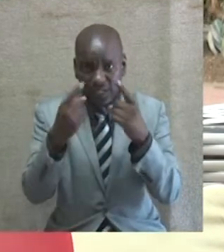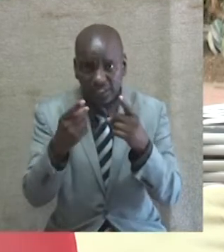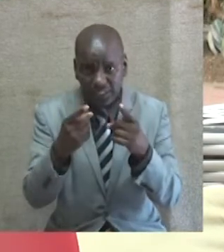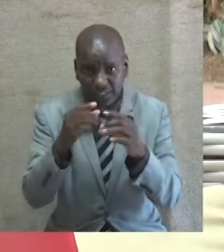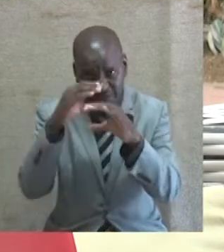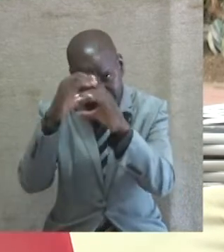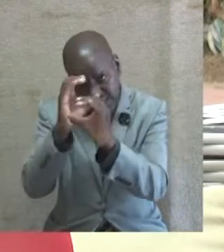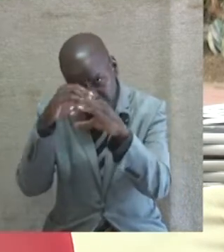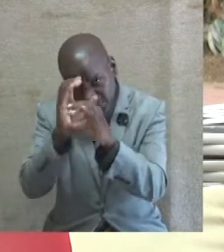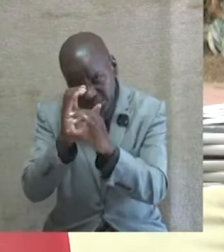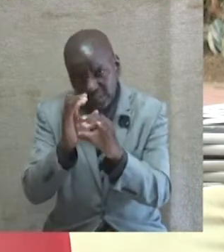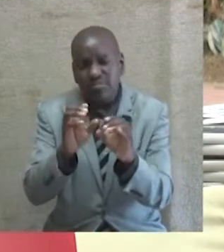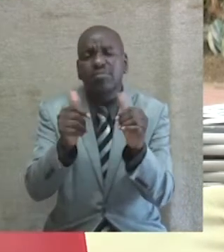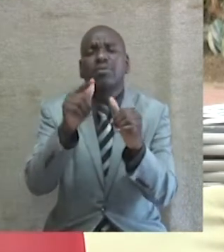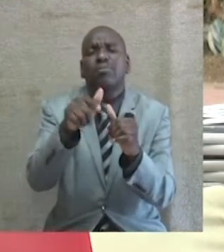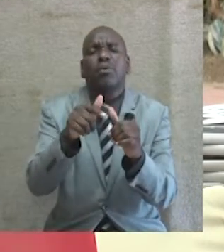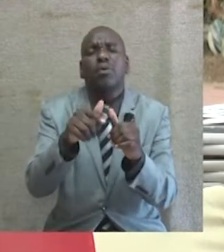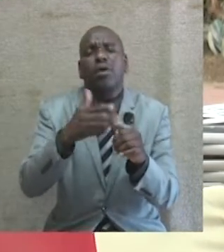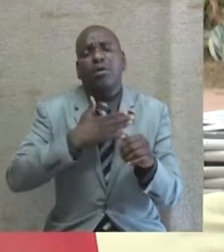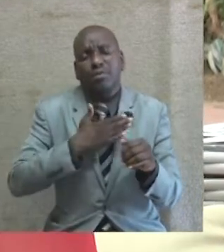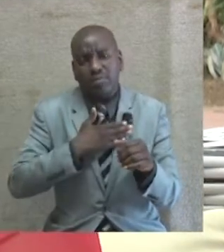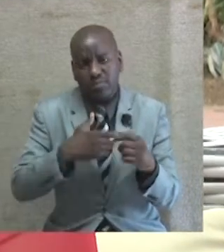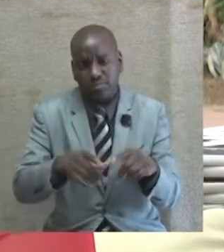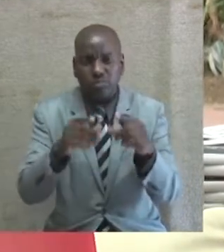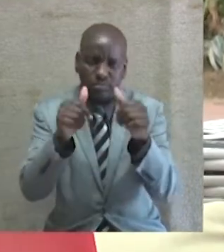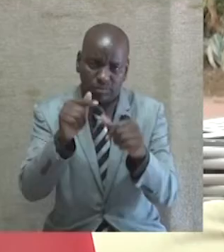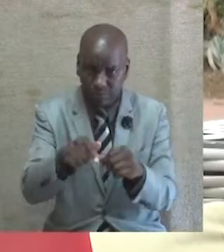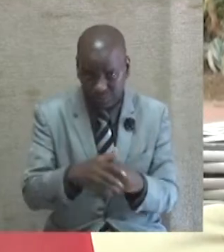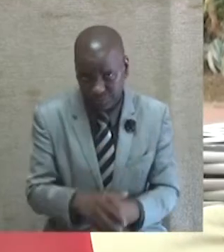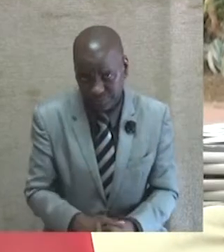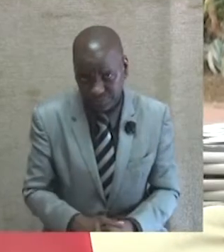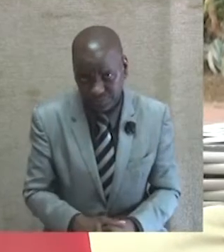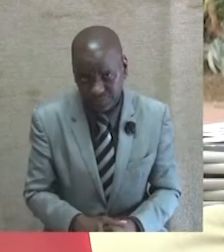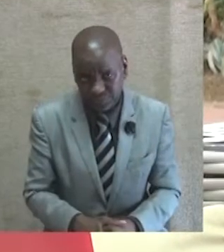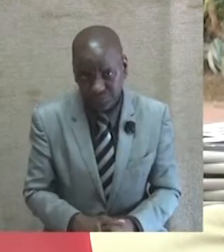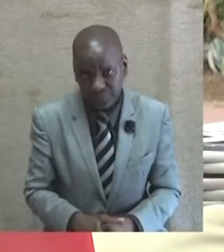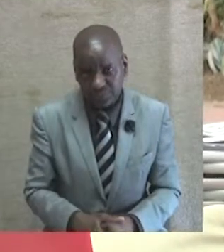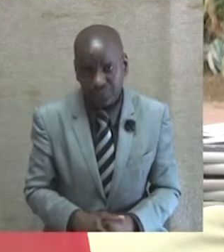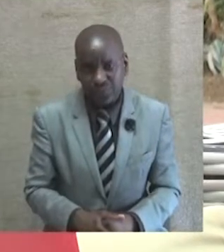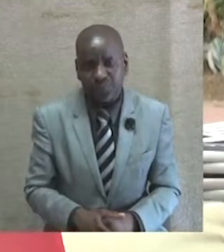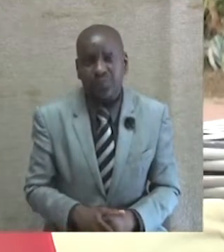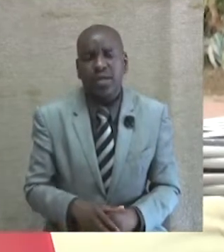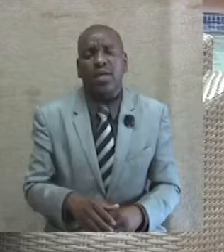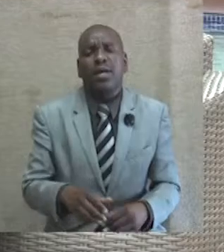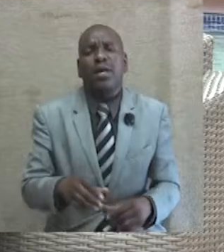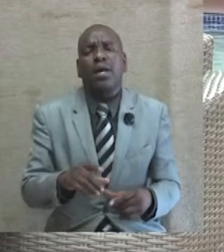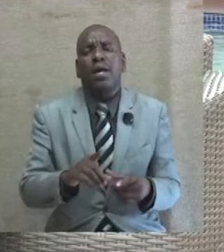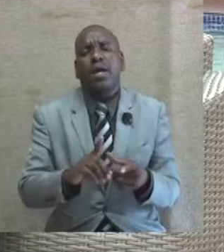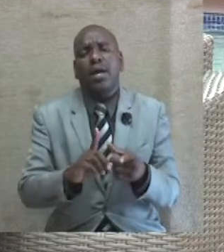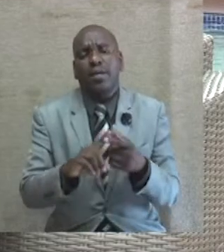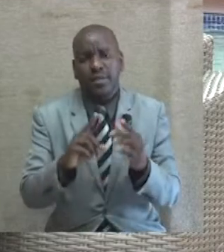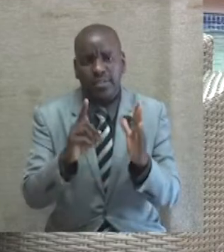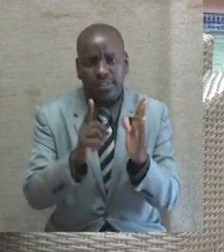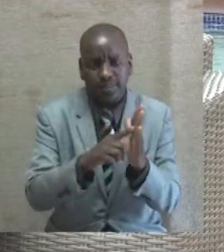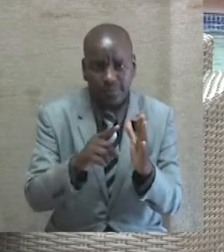to watch videos, maybe it will make them, Yeah. Okay. Appreciate. An